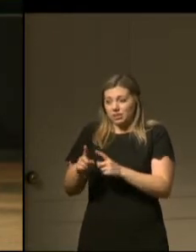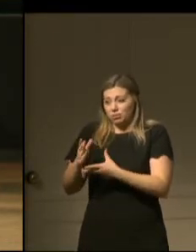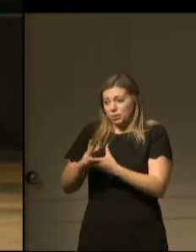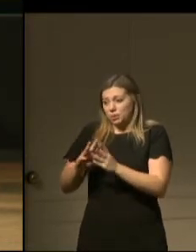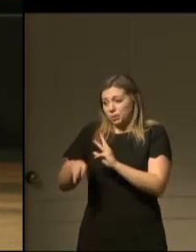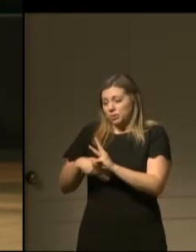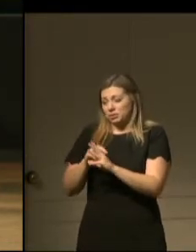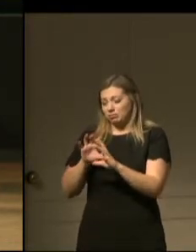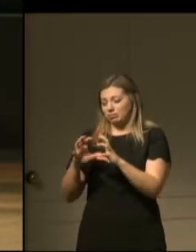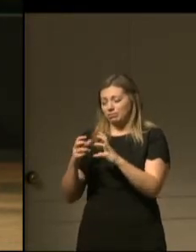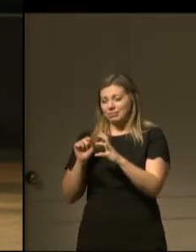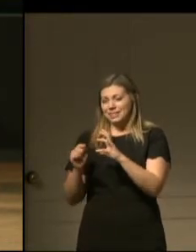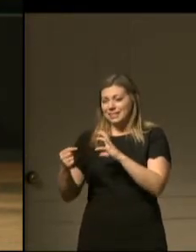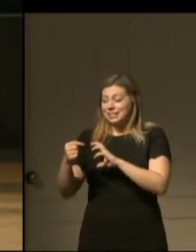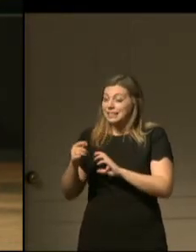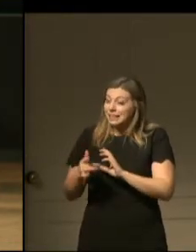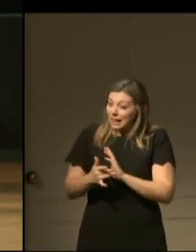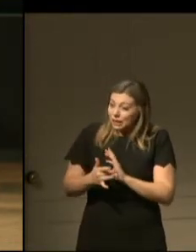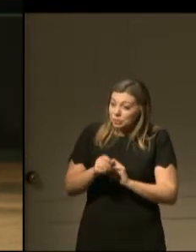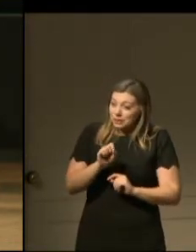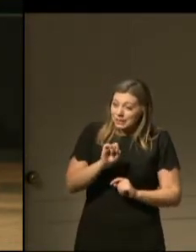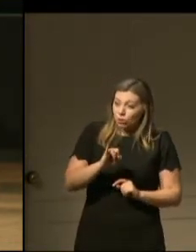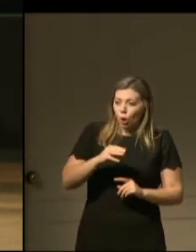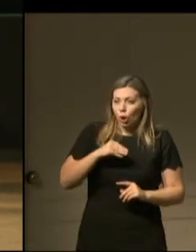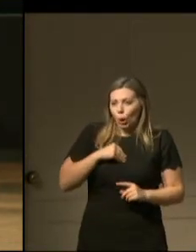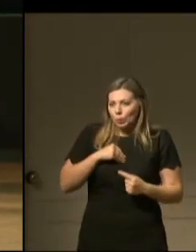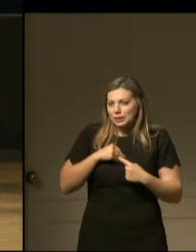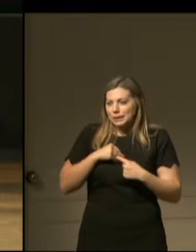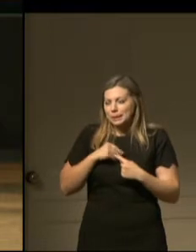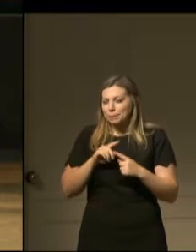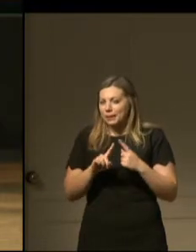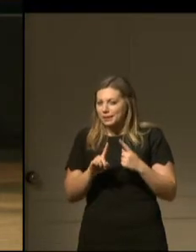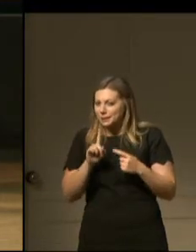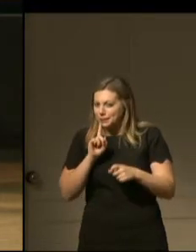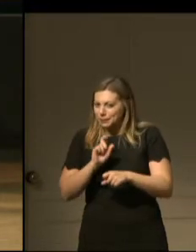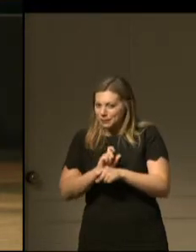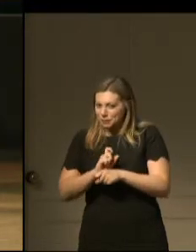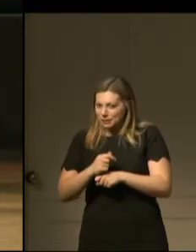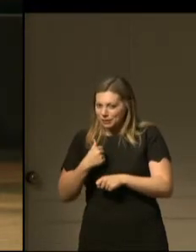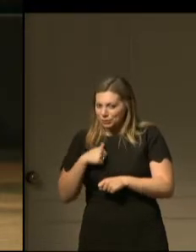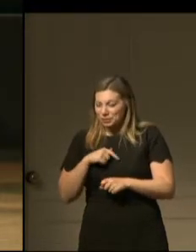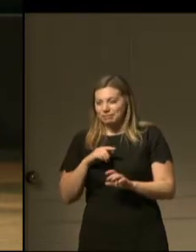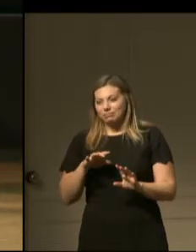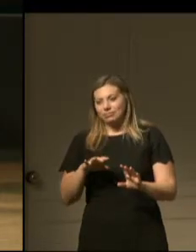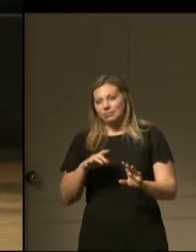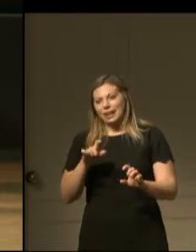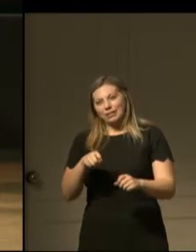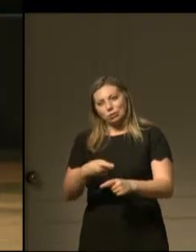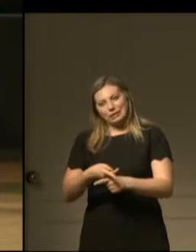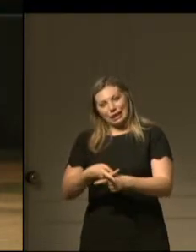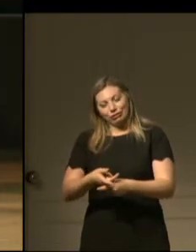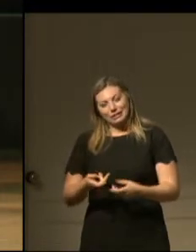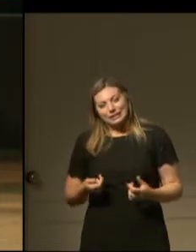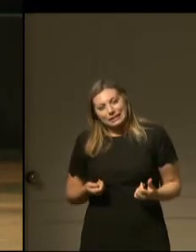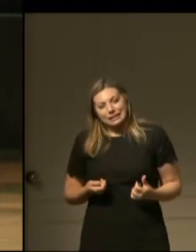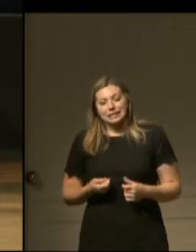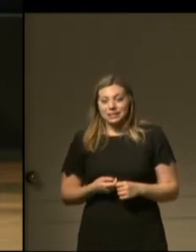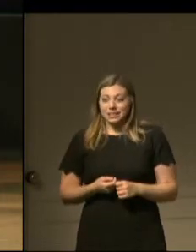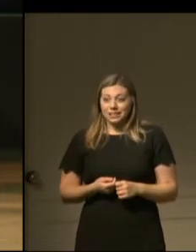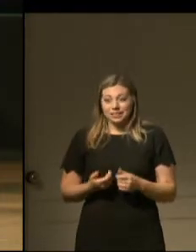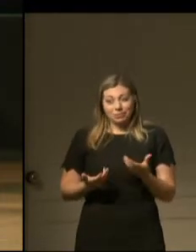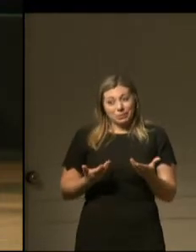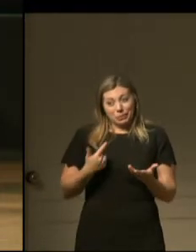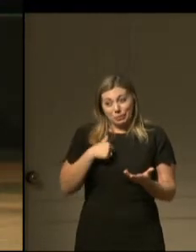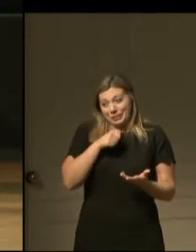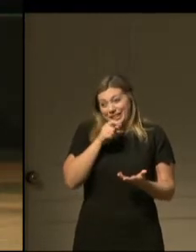that technically the Smithsonian owns, but, it, like, do we really want to be, we just have to be careful about that, because, like, maybe